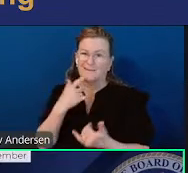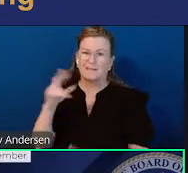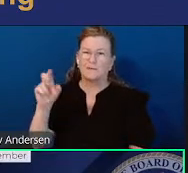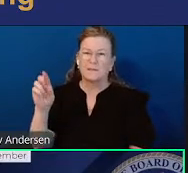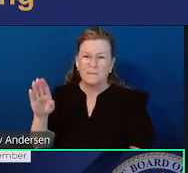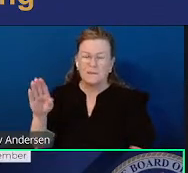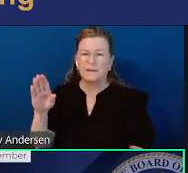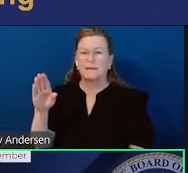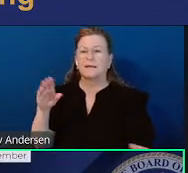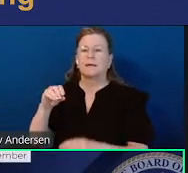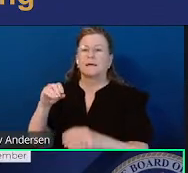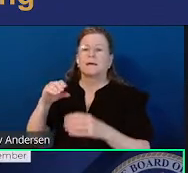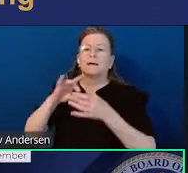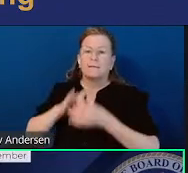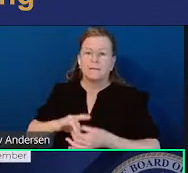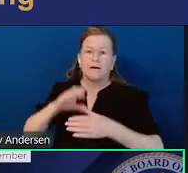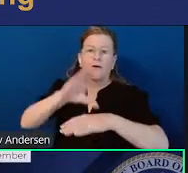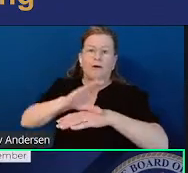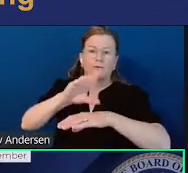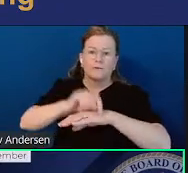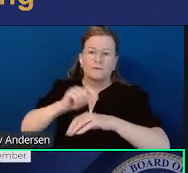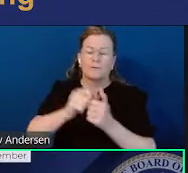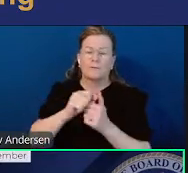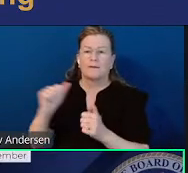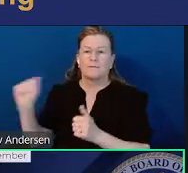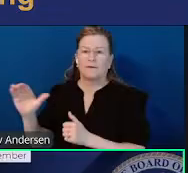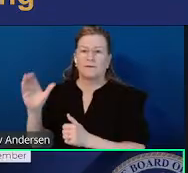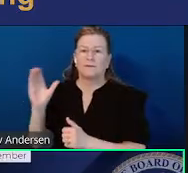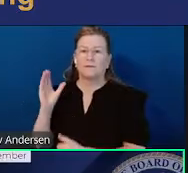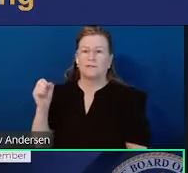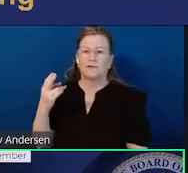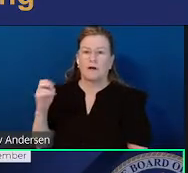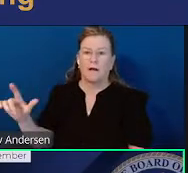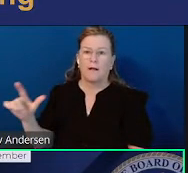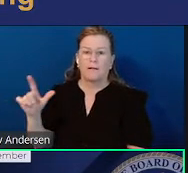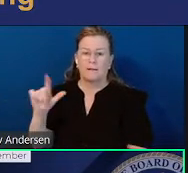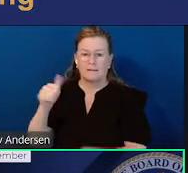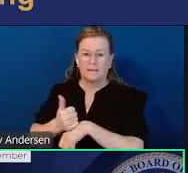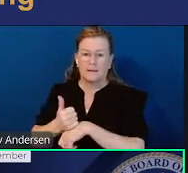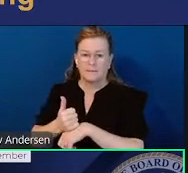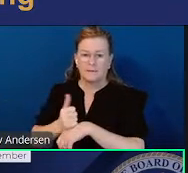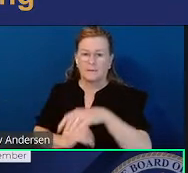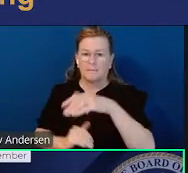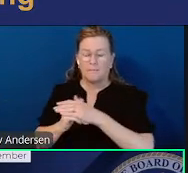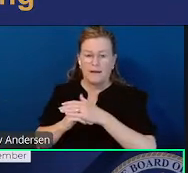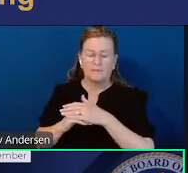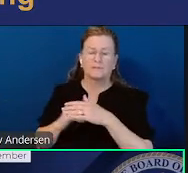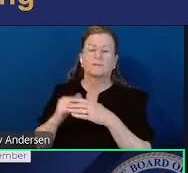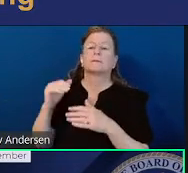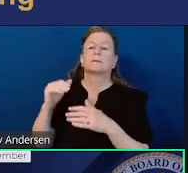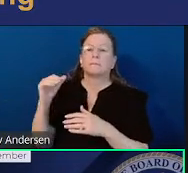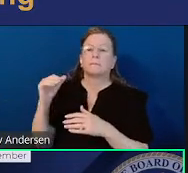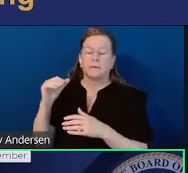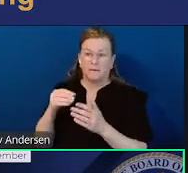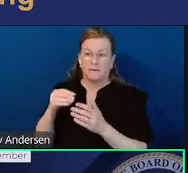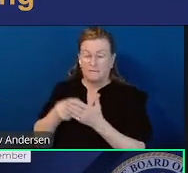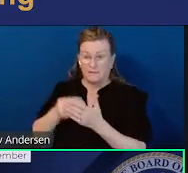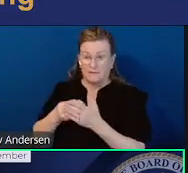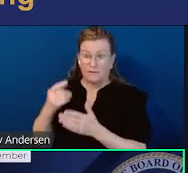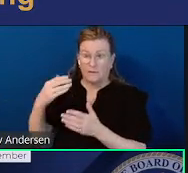in consultation with the Advisory Council shall establish a maximum fiscal cap per student per fiscal year for individual